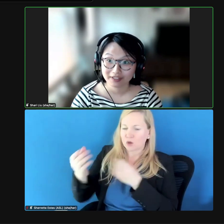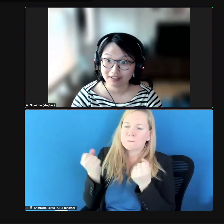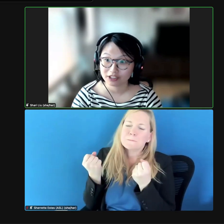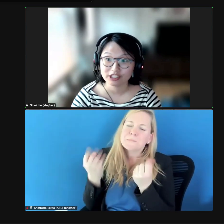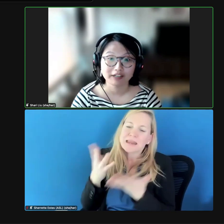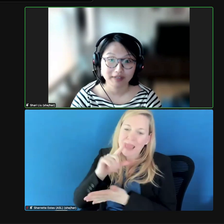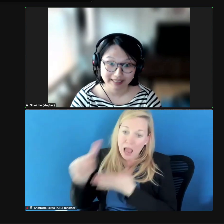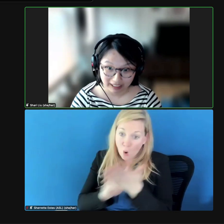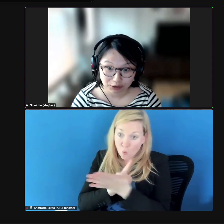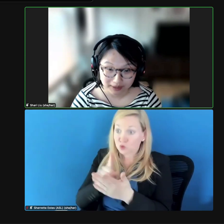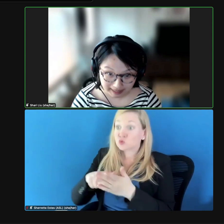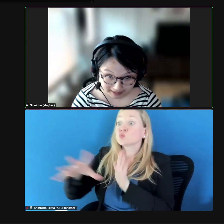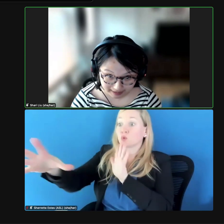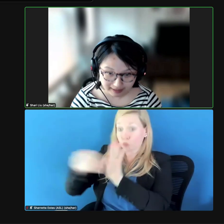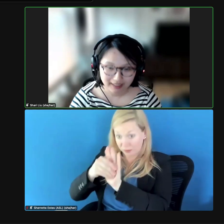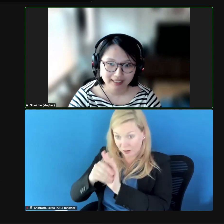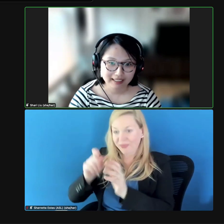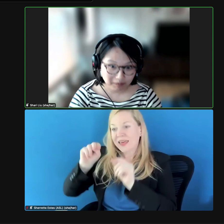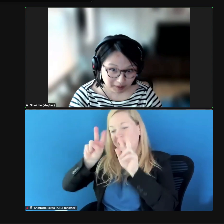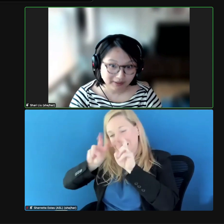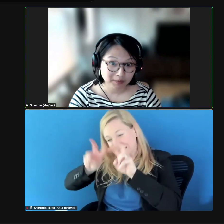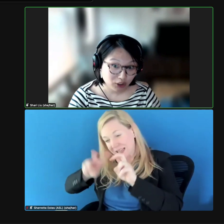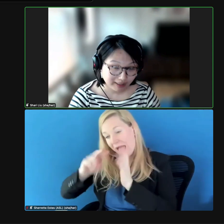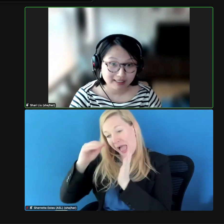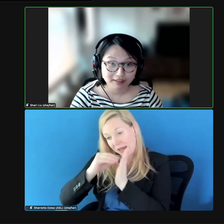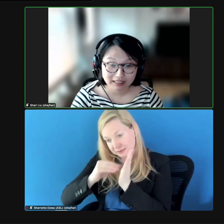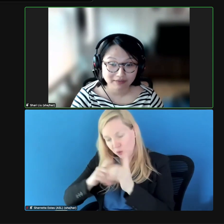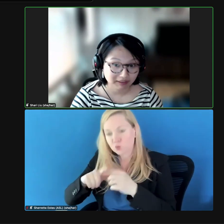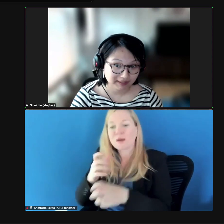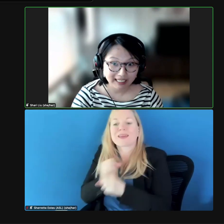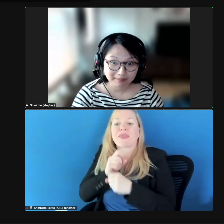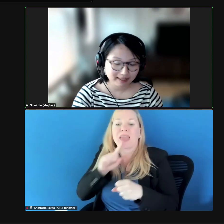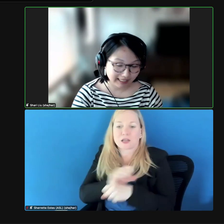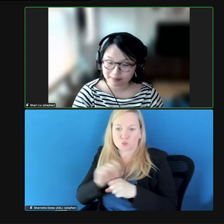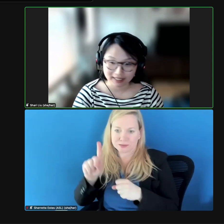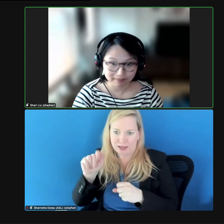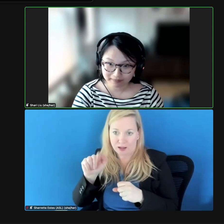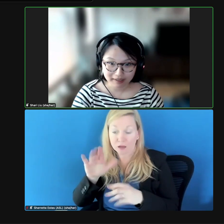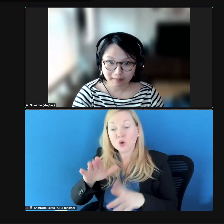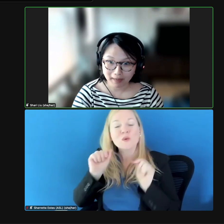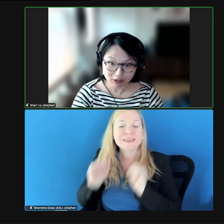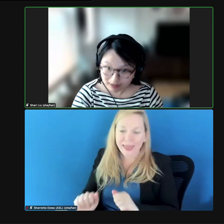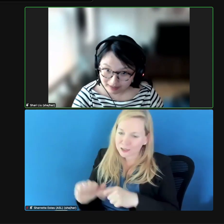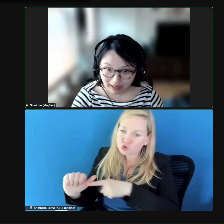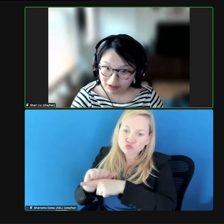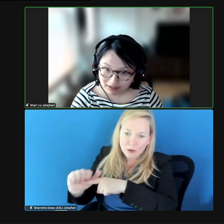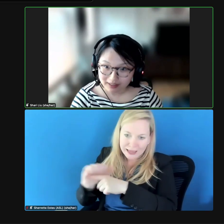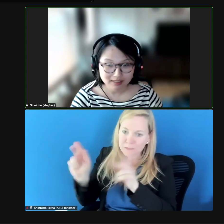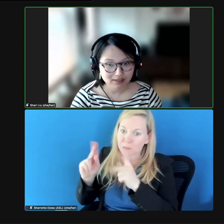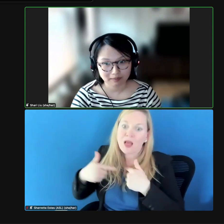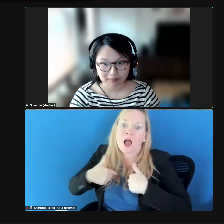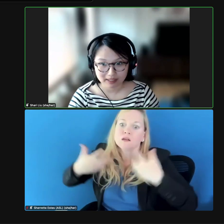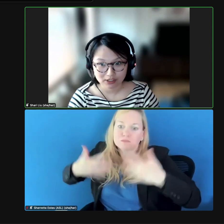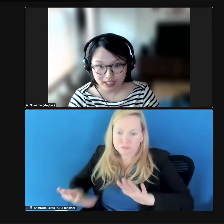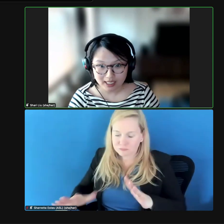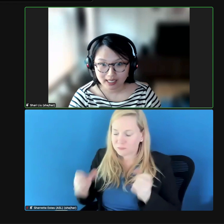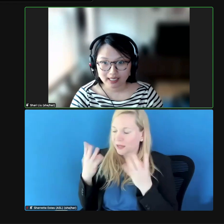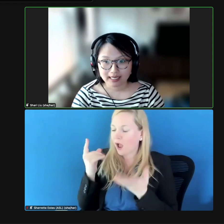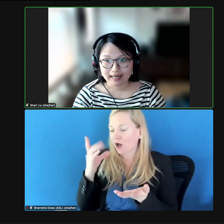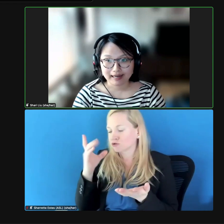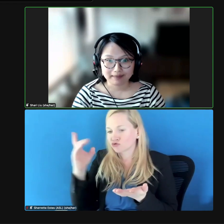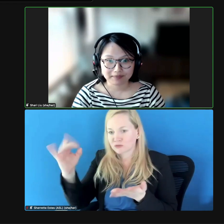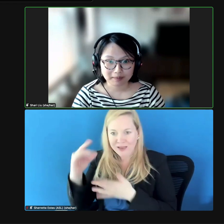annotate the videos to generate the actual data. Now, people can be trained to do this very reliably. I spent hundreds of hours doing this during my